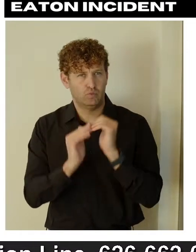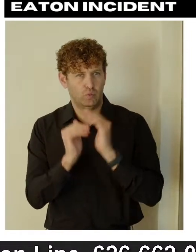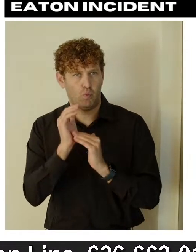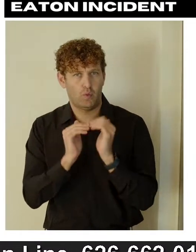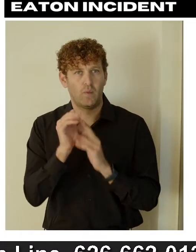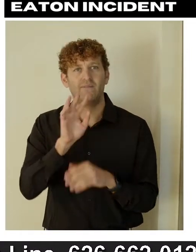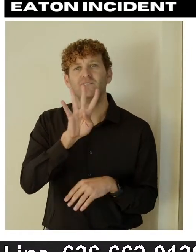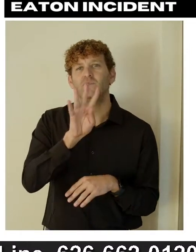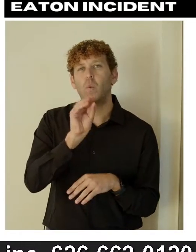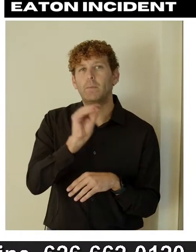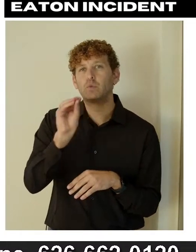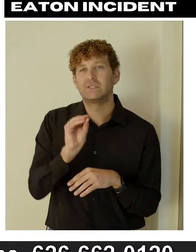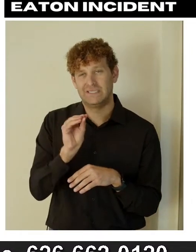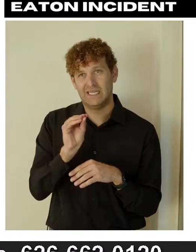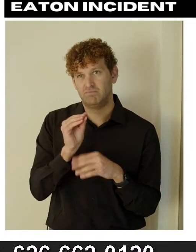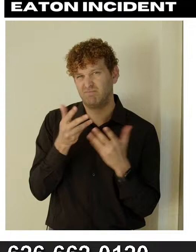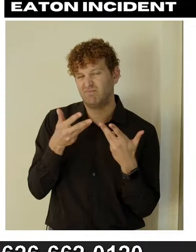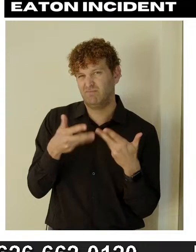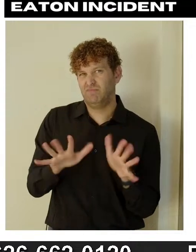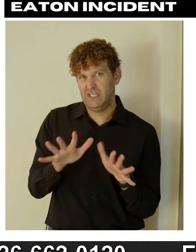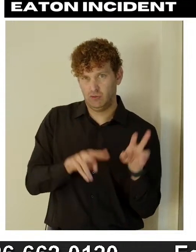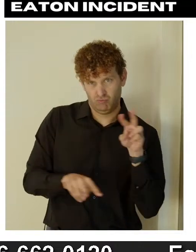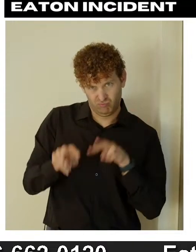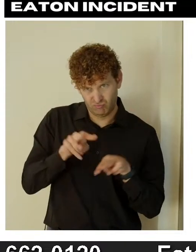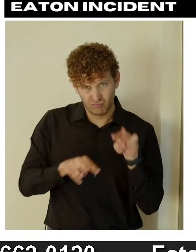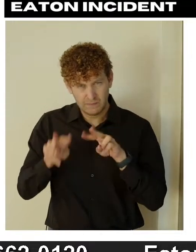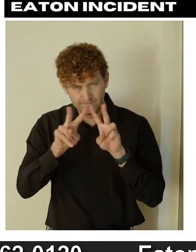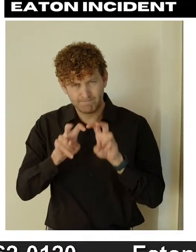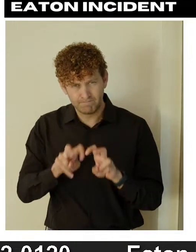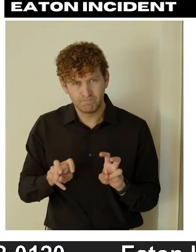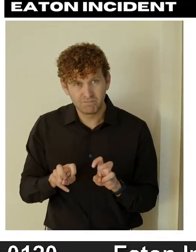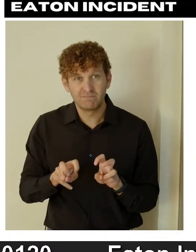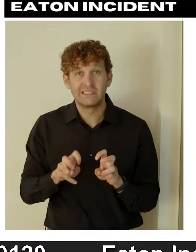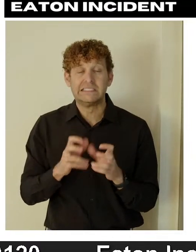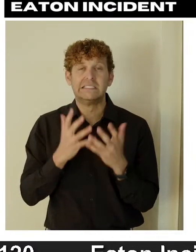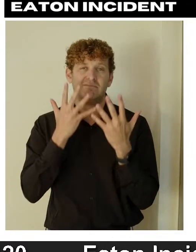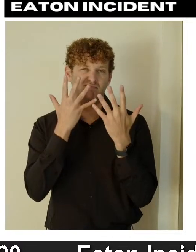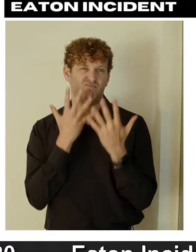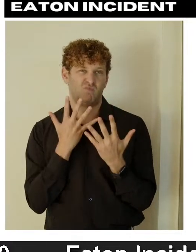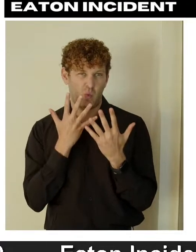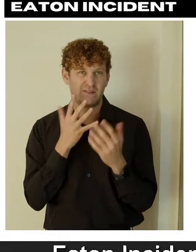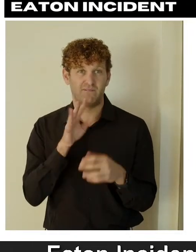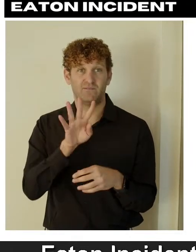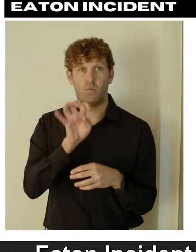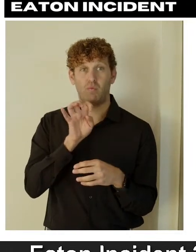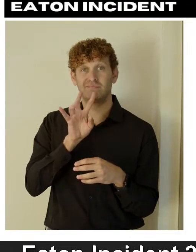area. Unfortunately, 441 structures have been damaged, and